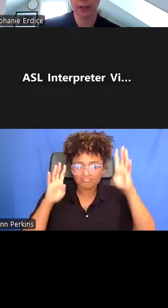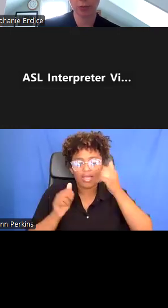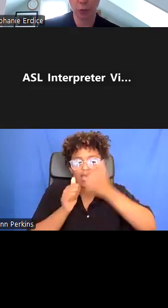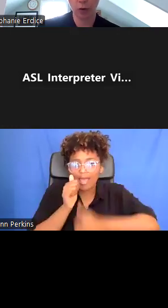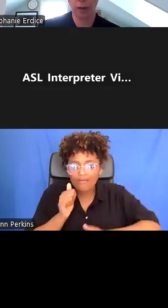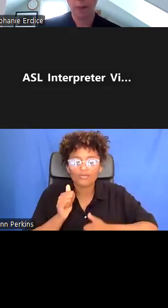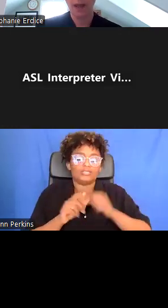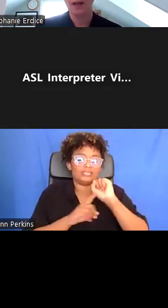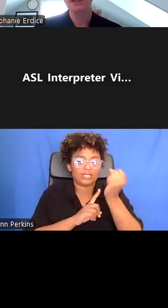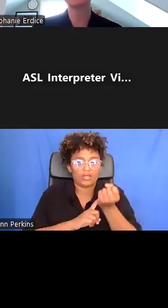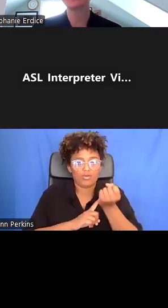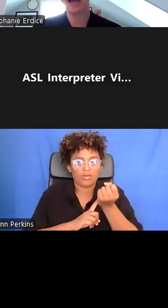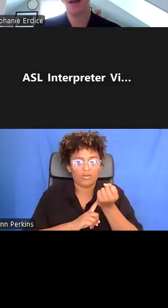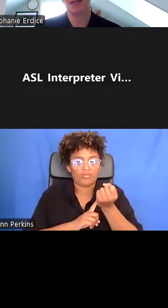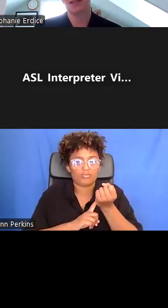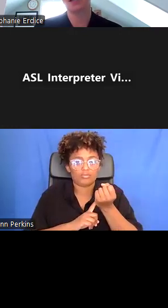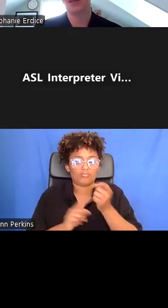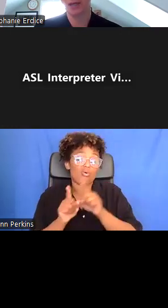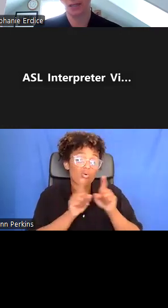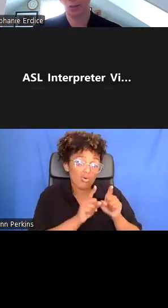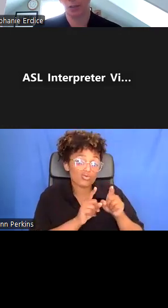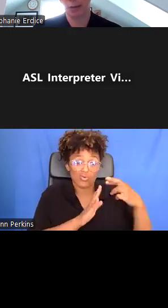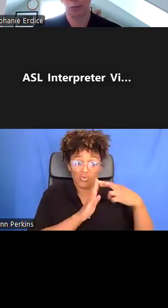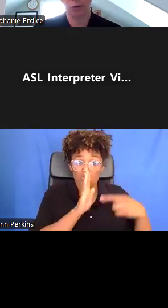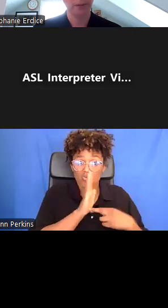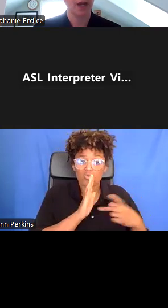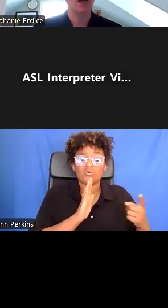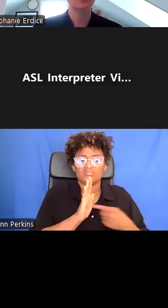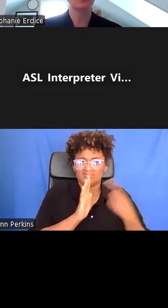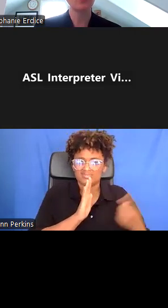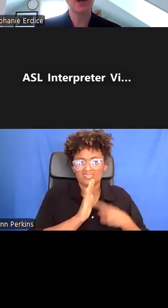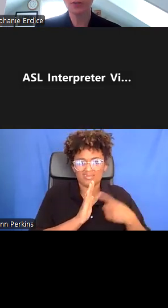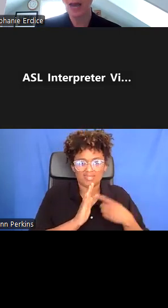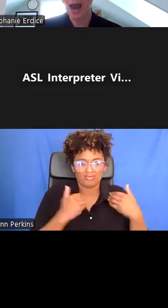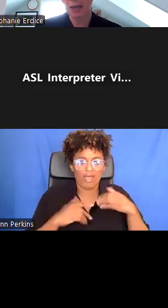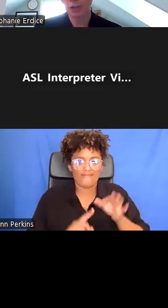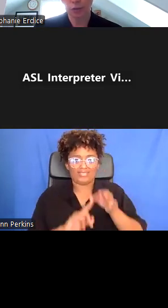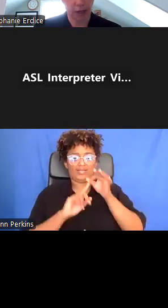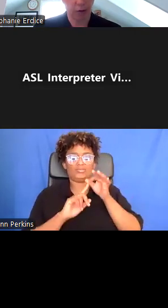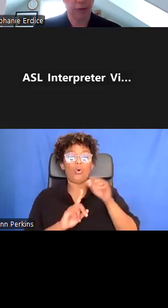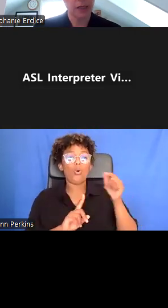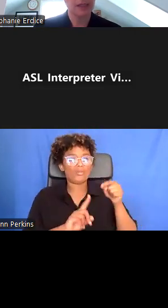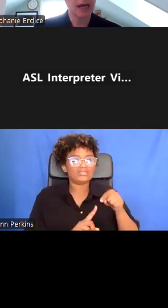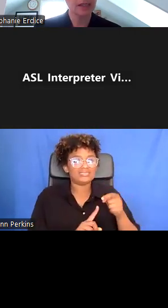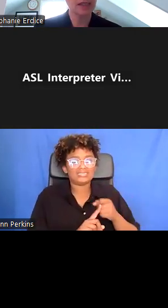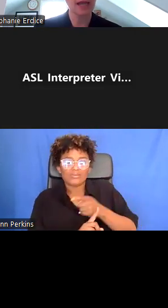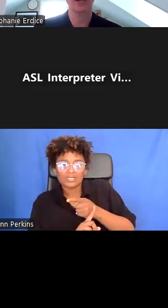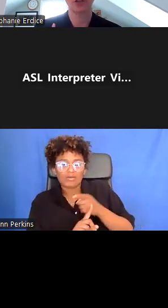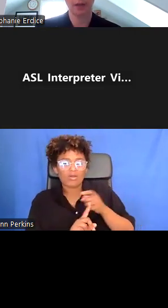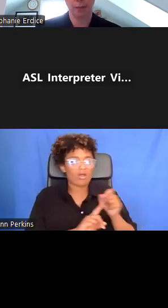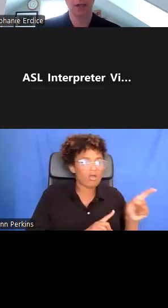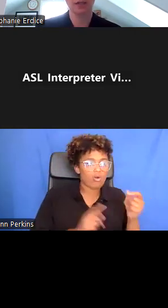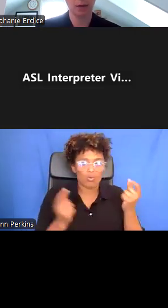hard and fast rule, something's going to happen and it's going to be an exception to that rule. So we want you to ask yourself, does